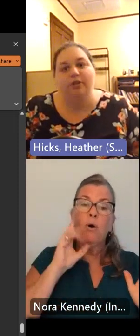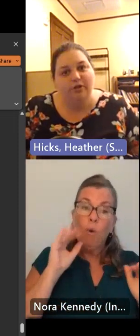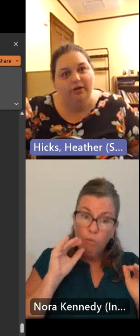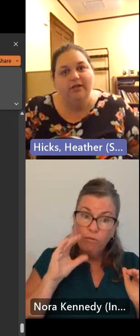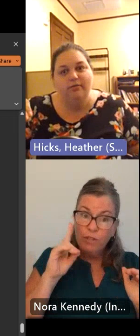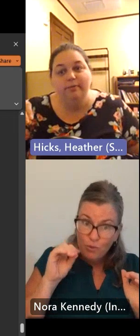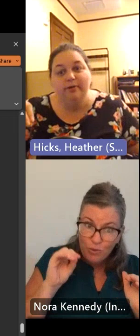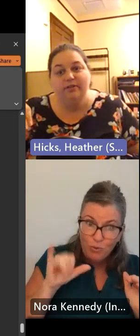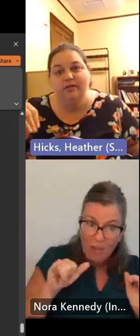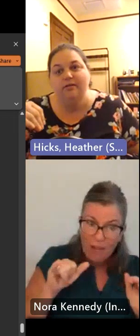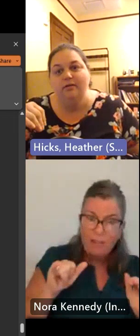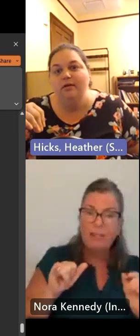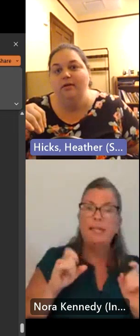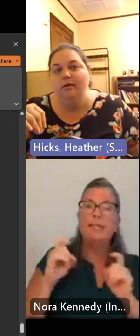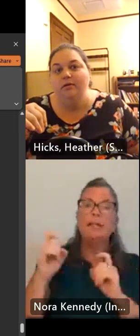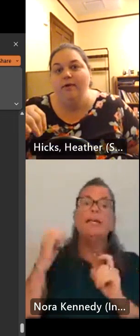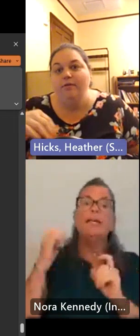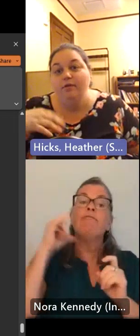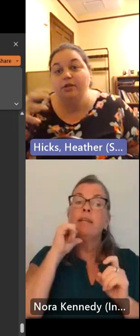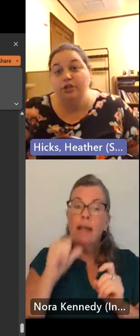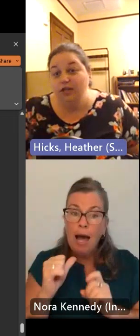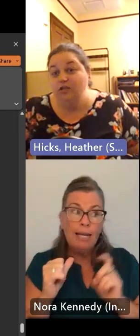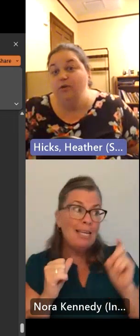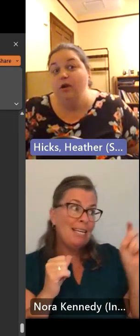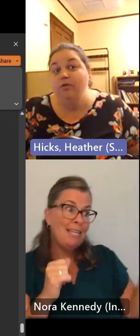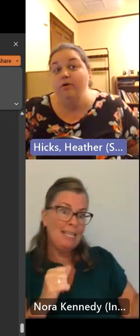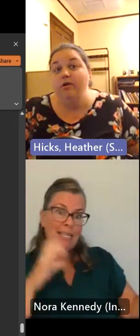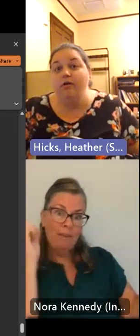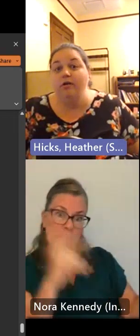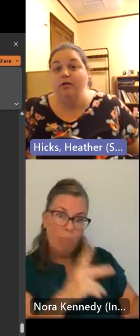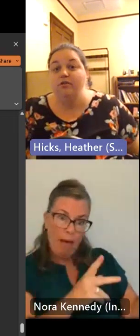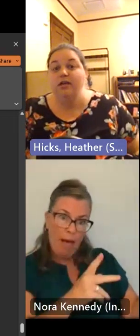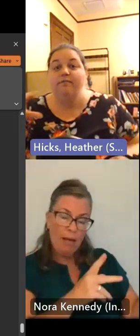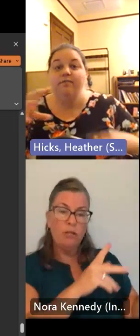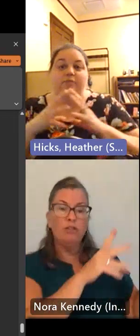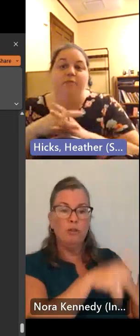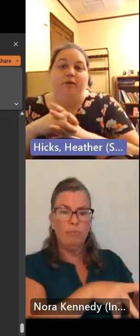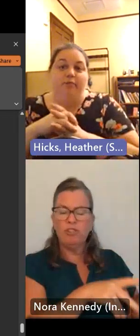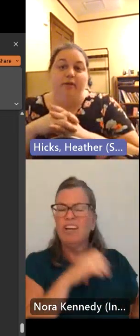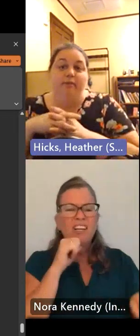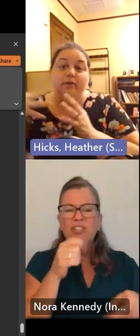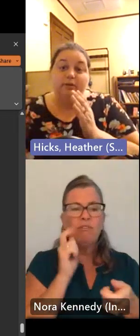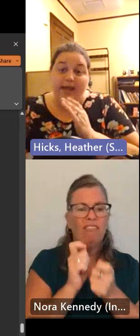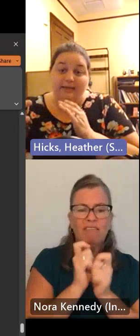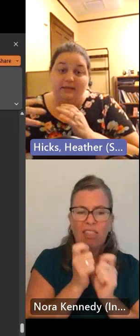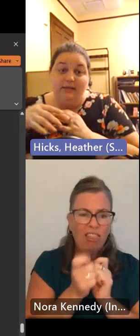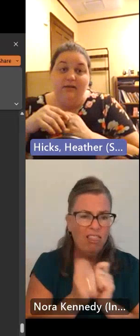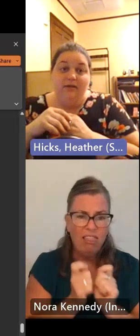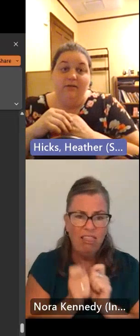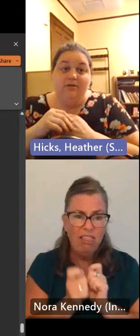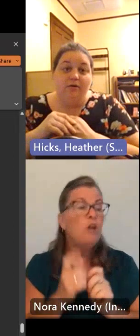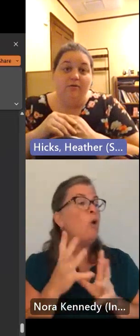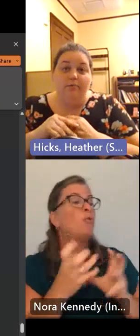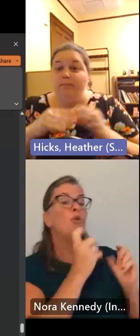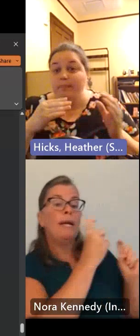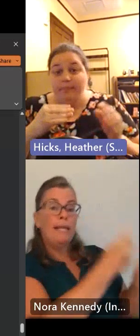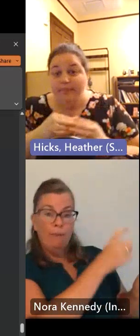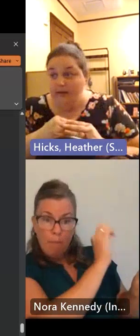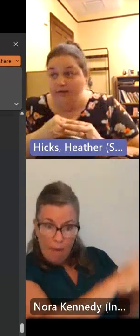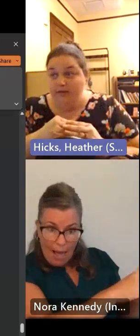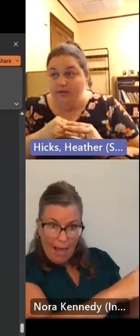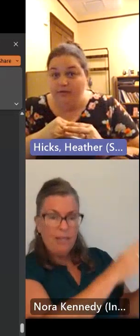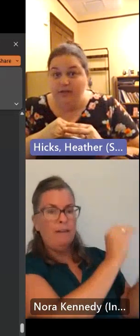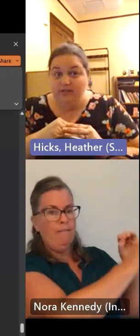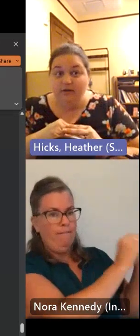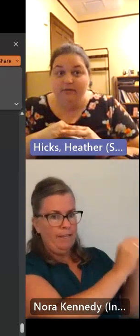do, return it to the person rather than just doing all the work yourself, because we want to really build capacity. So